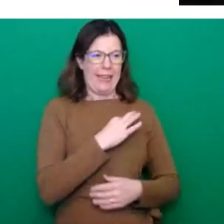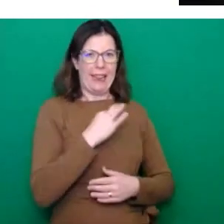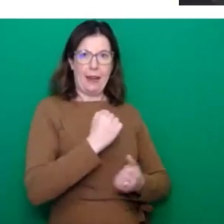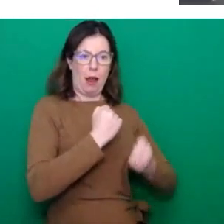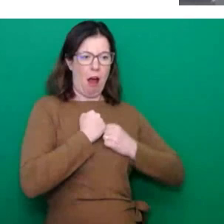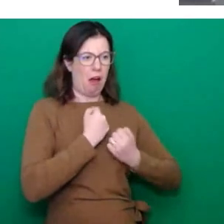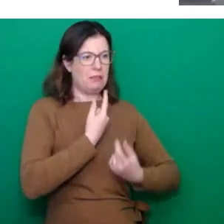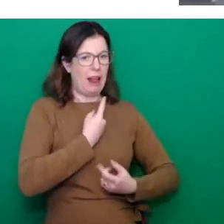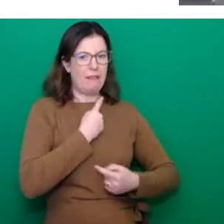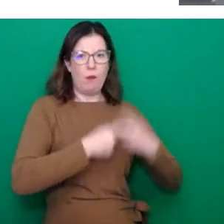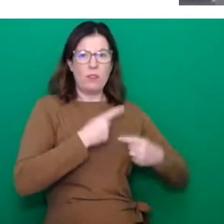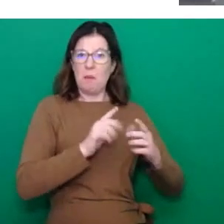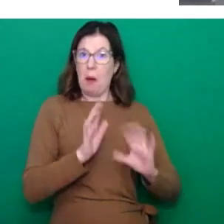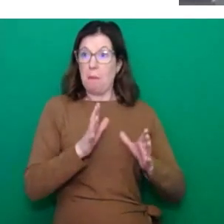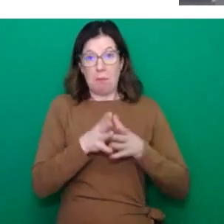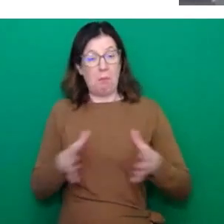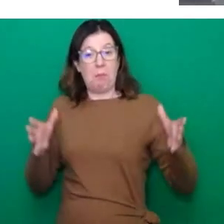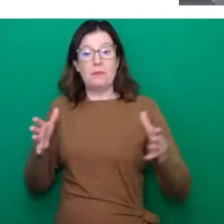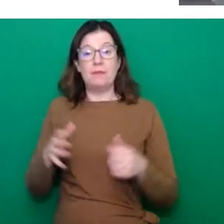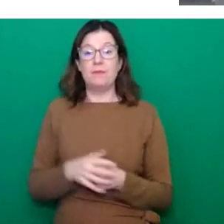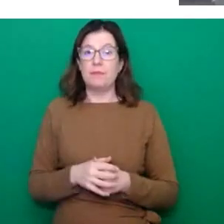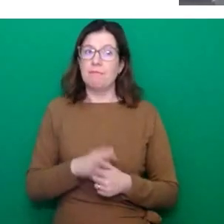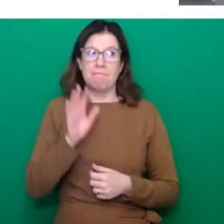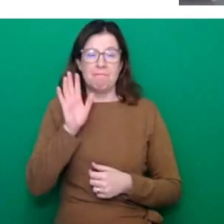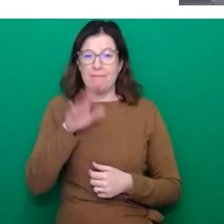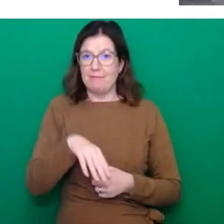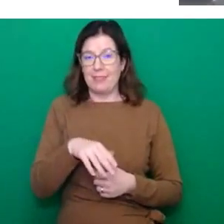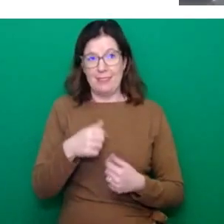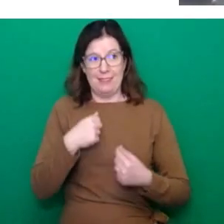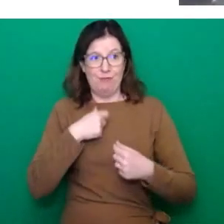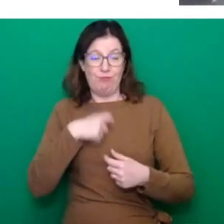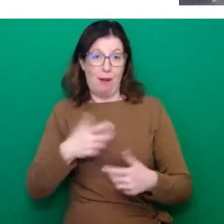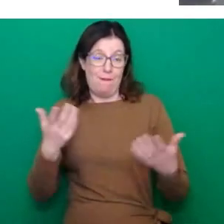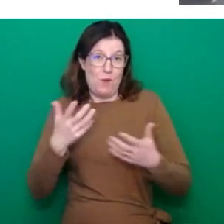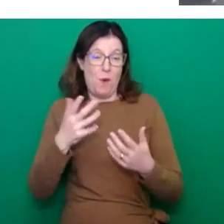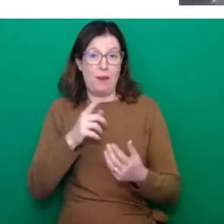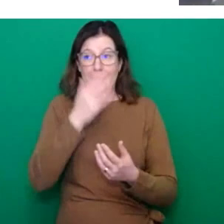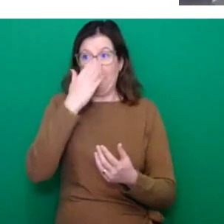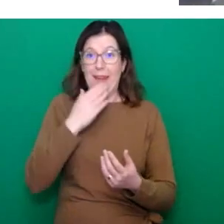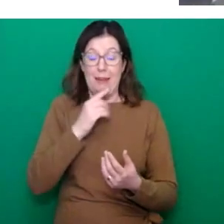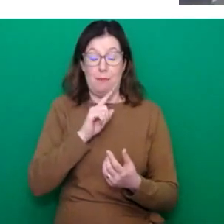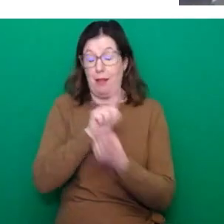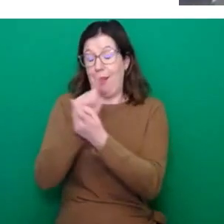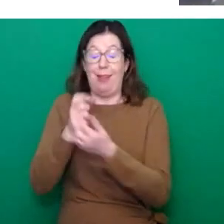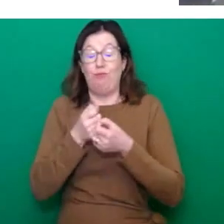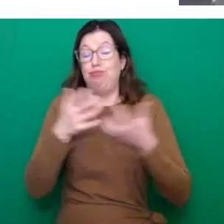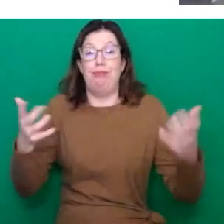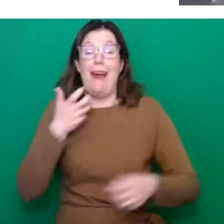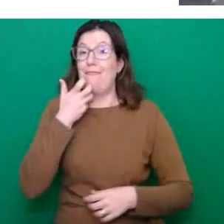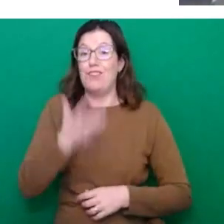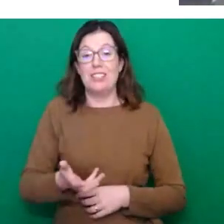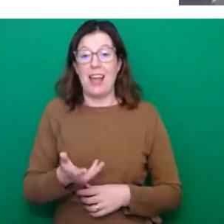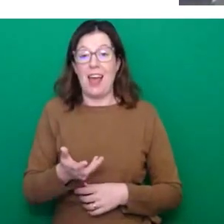own. I mean, as you can probably imagine, you get to speak to so many different people every day. We're talking